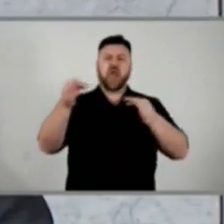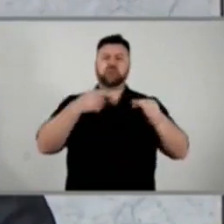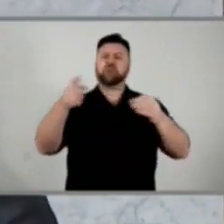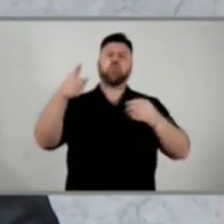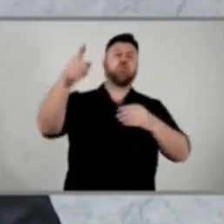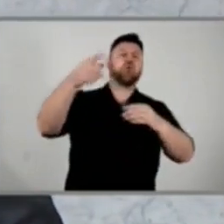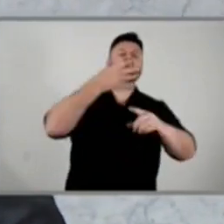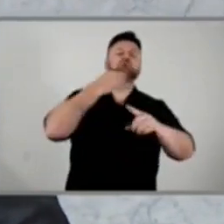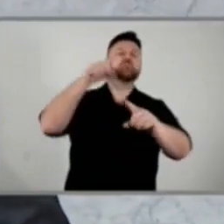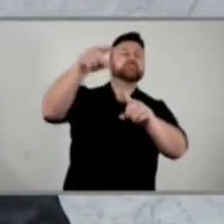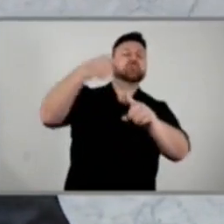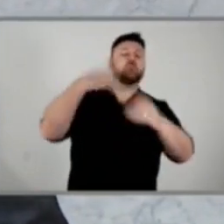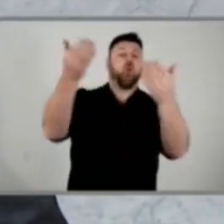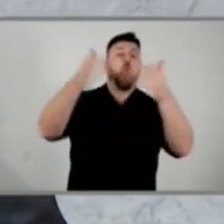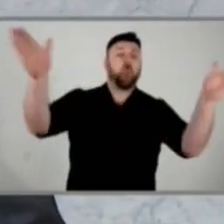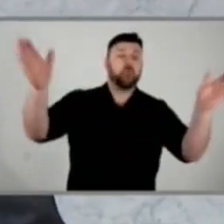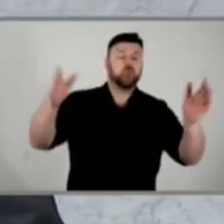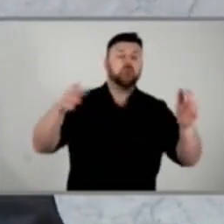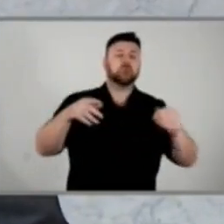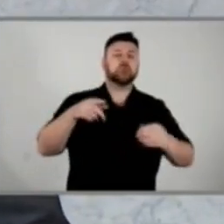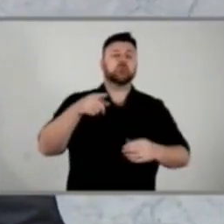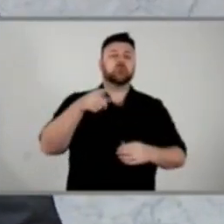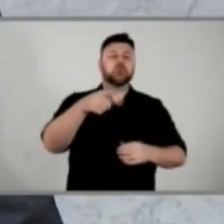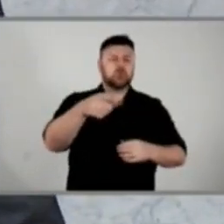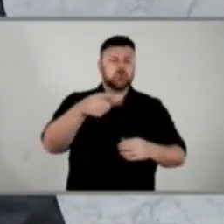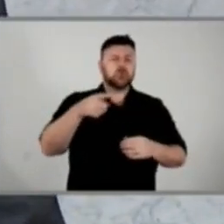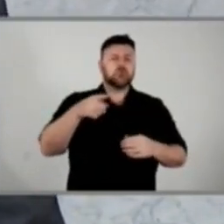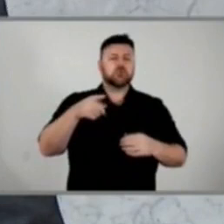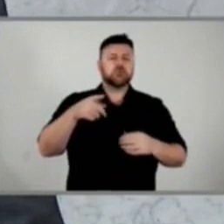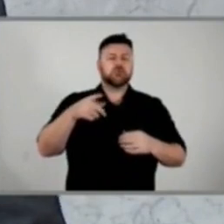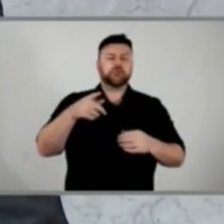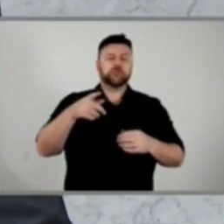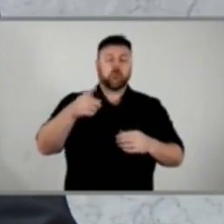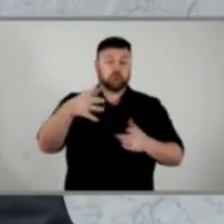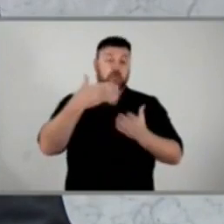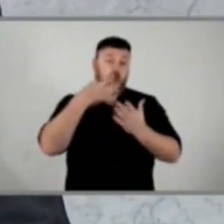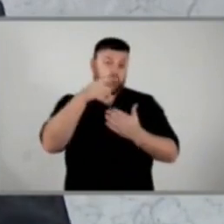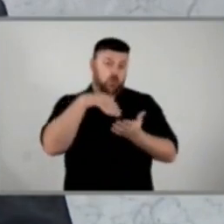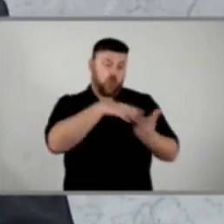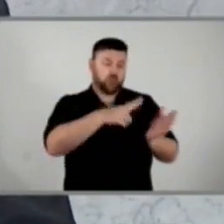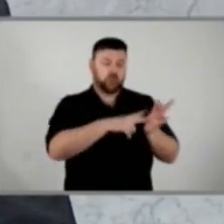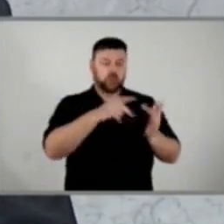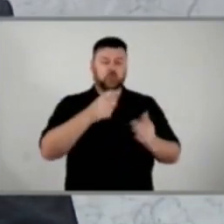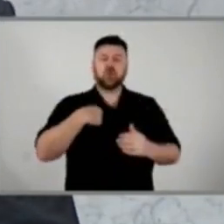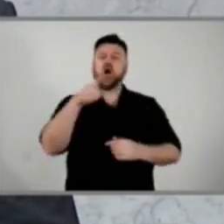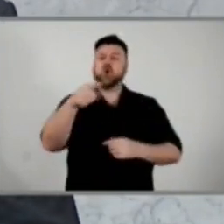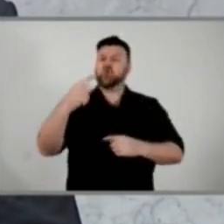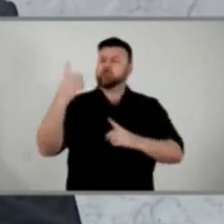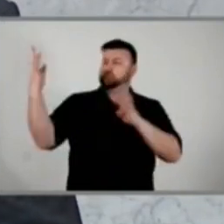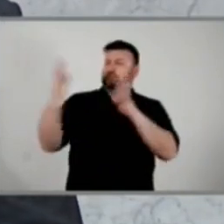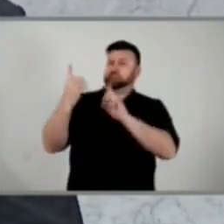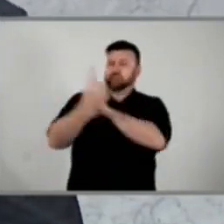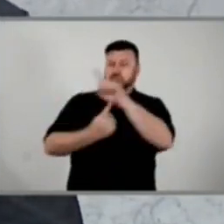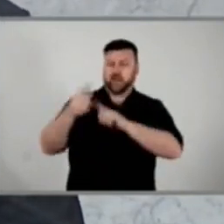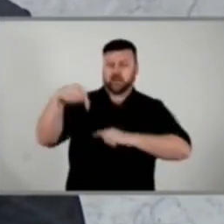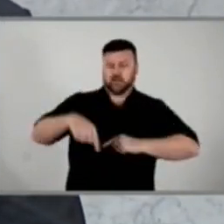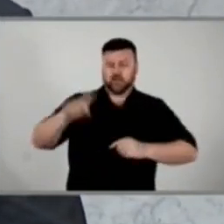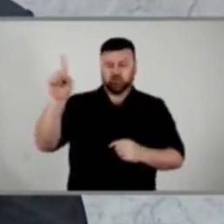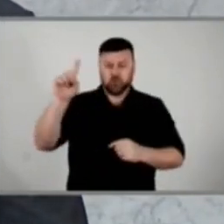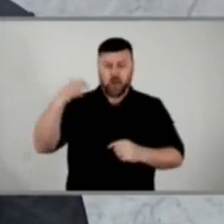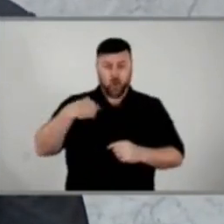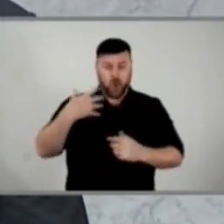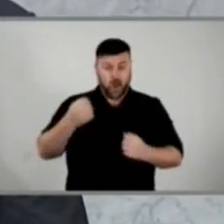federal, for a while. Was there any indication out of the National Cabinet today about a more willing or better preparedness to